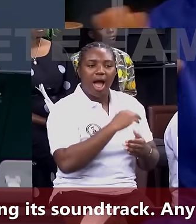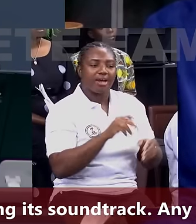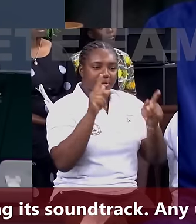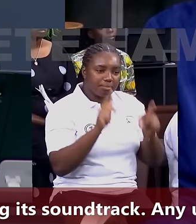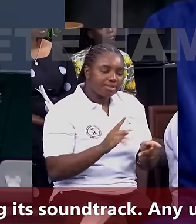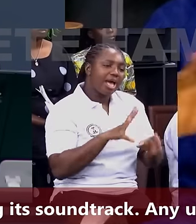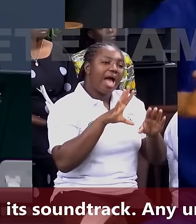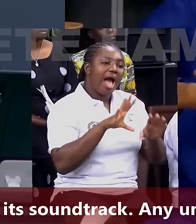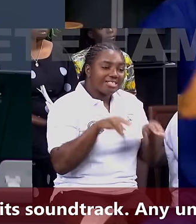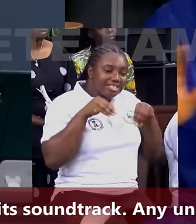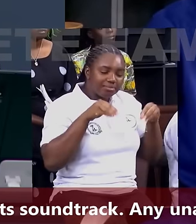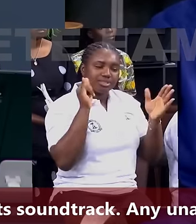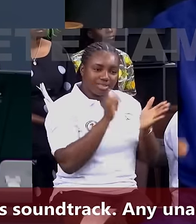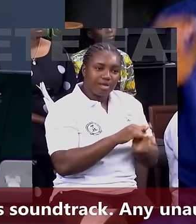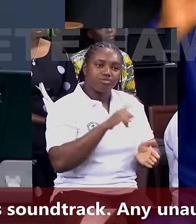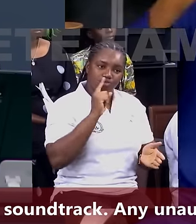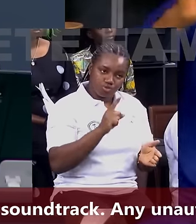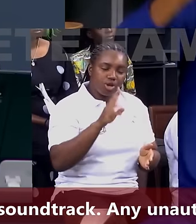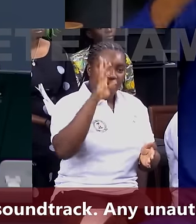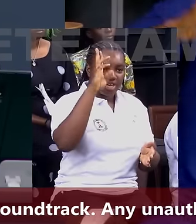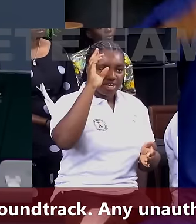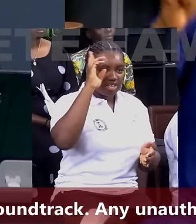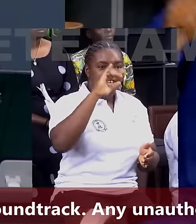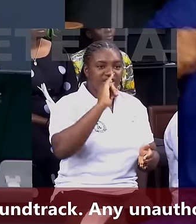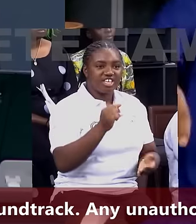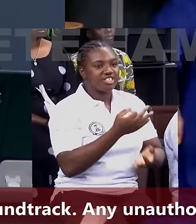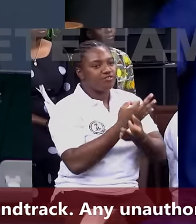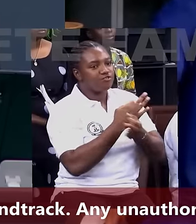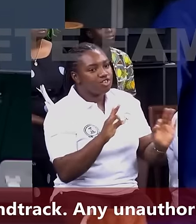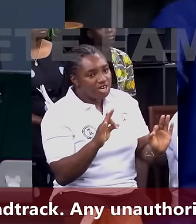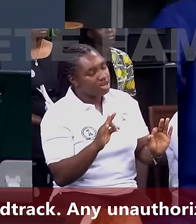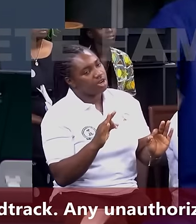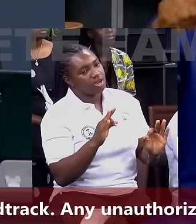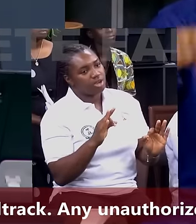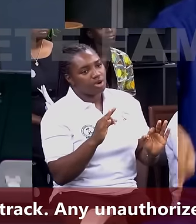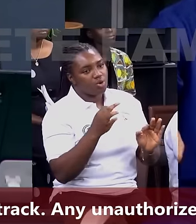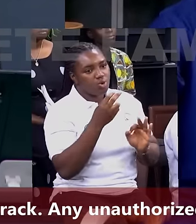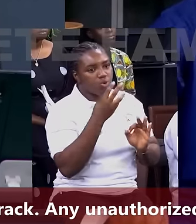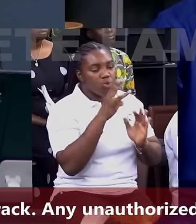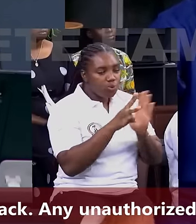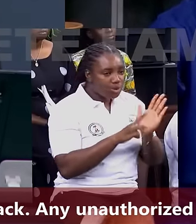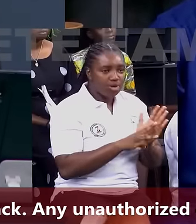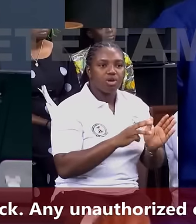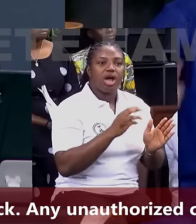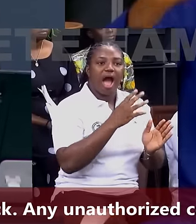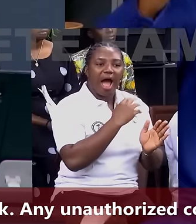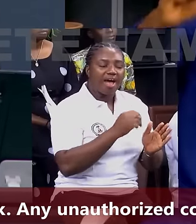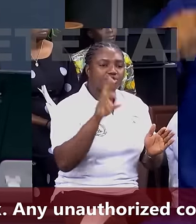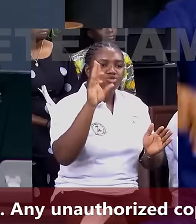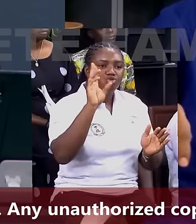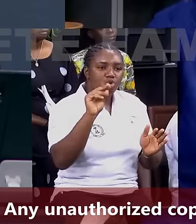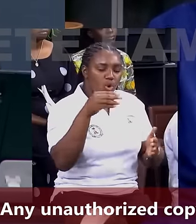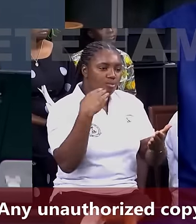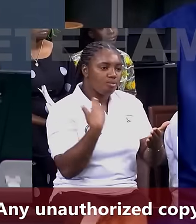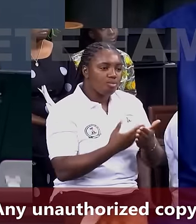own free will, no compulsion, and that there is no monetary consideration. It's very important because that is a point of law. Every patient